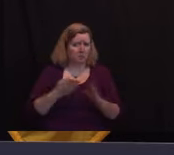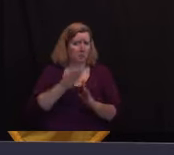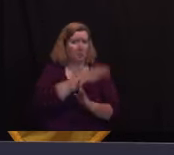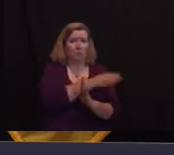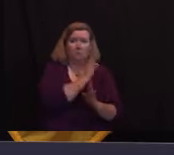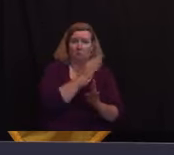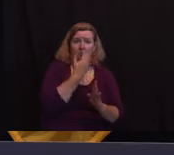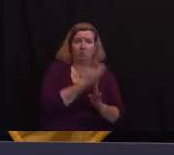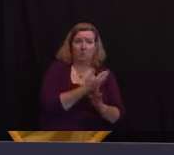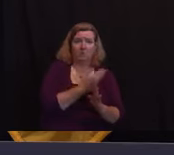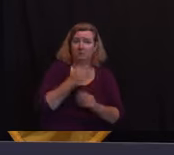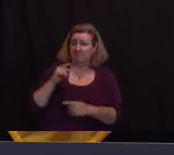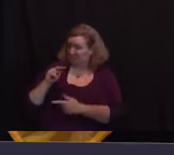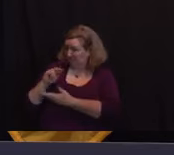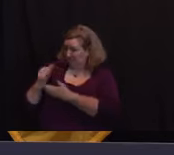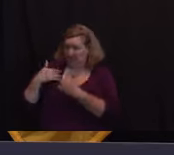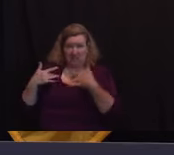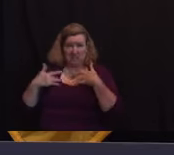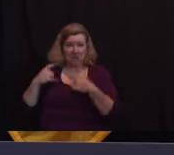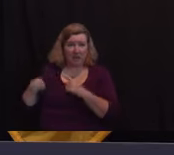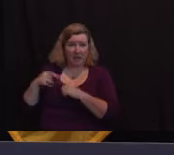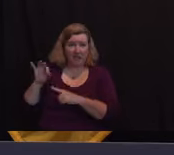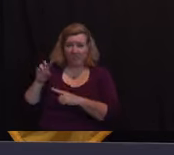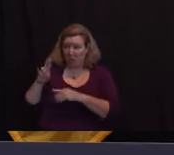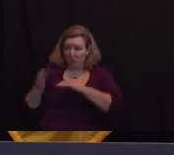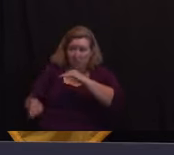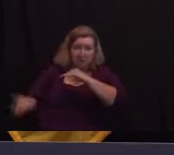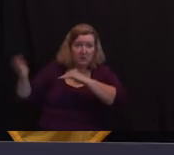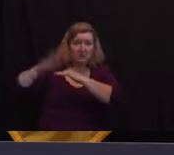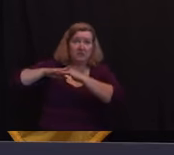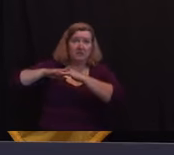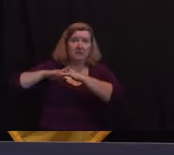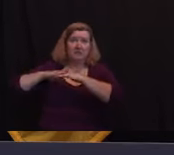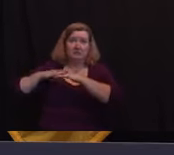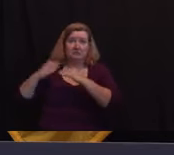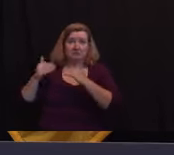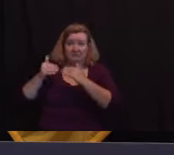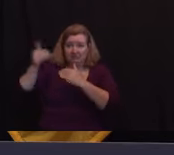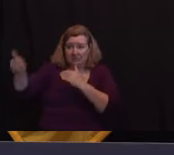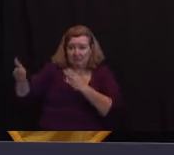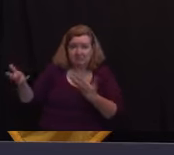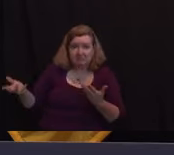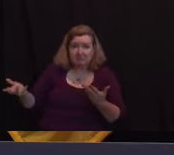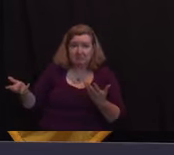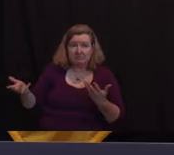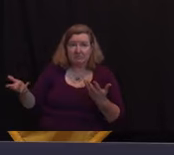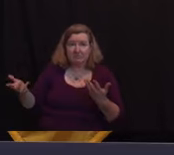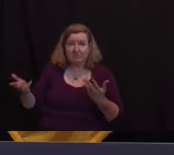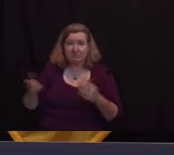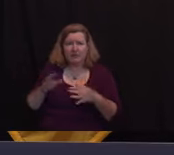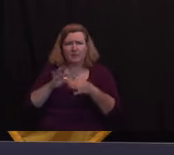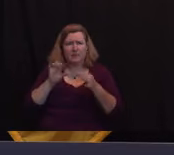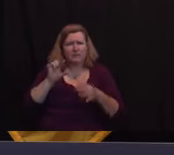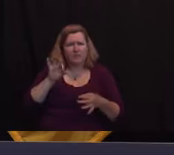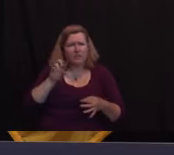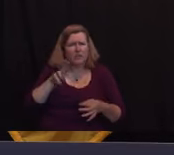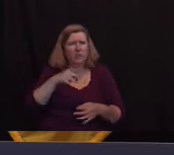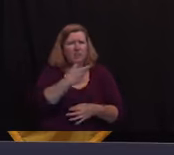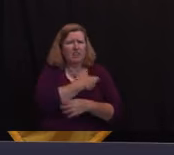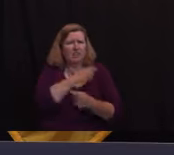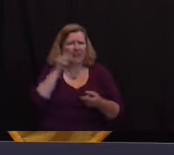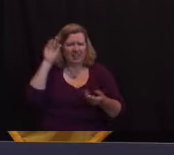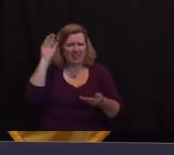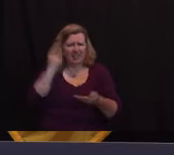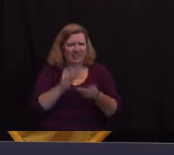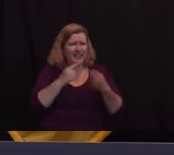resurgence? What's that flu season look like? And is the vaccine, I'm not sure I understood the question, would the flu vaccine be any less effective because less prevalence